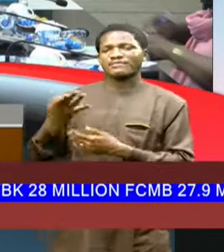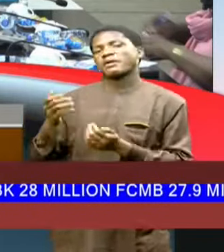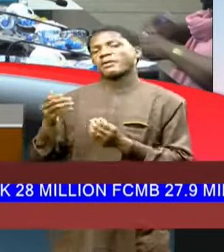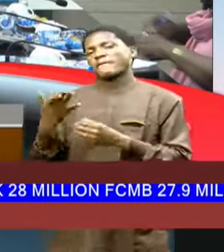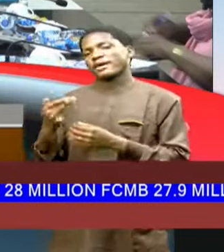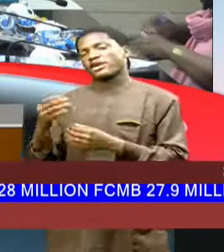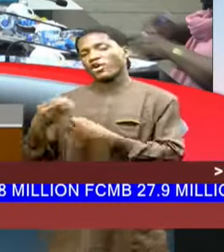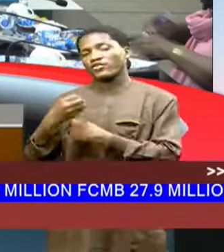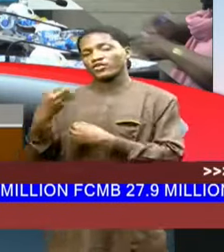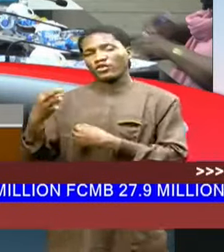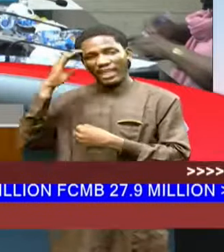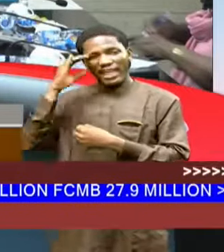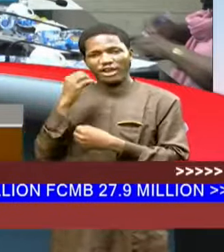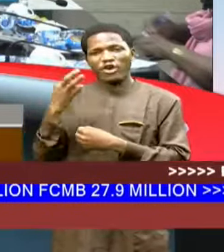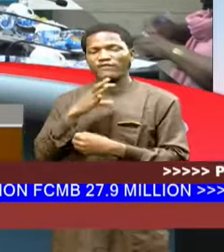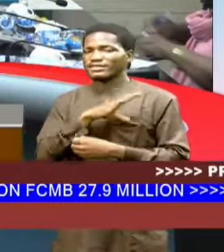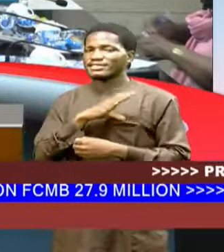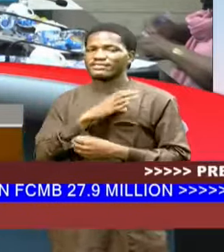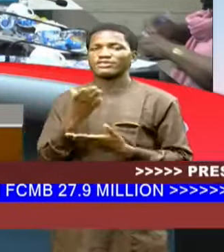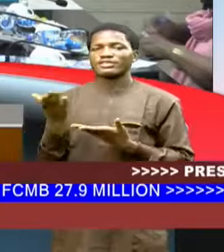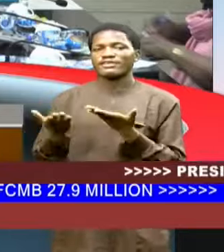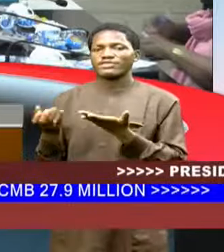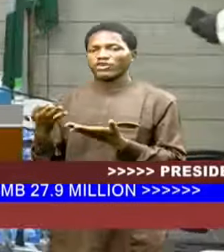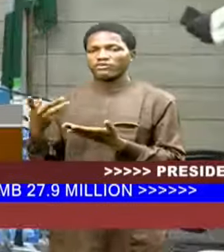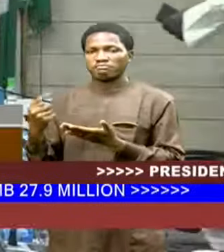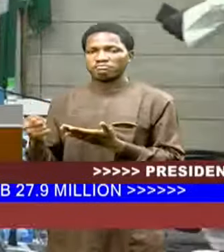of the Civil Service of the Federation.